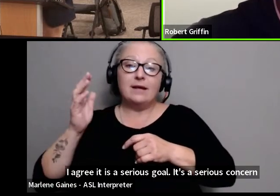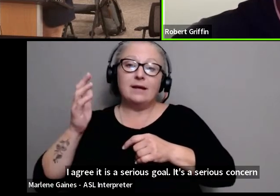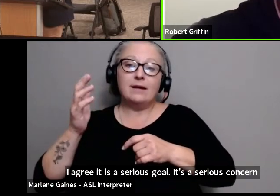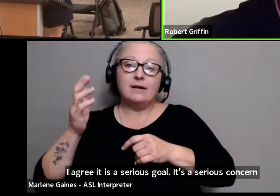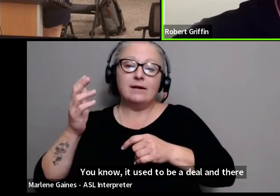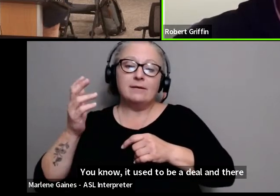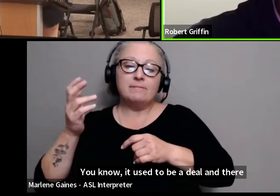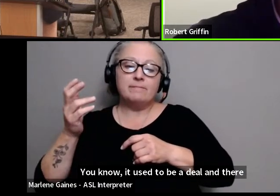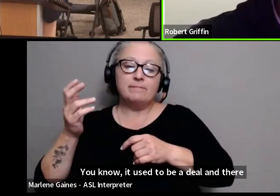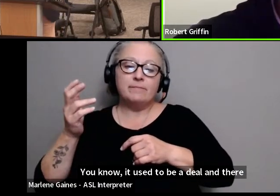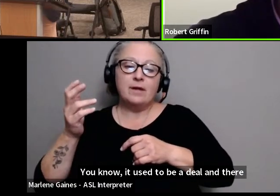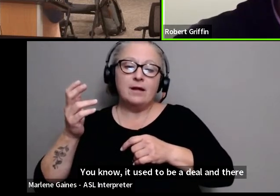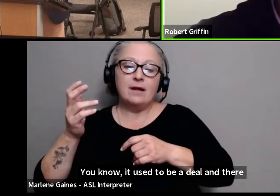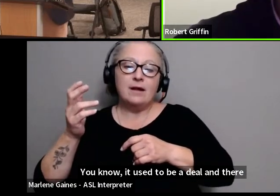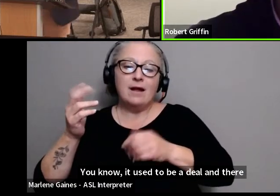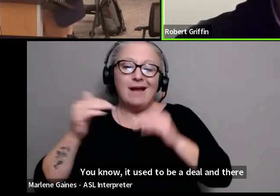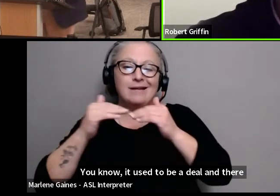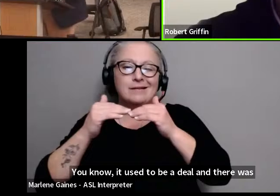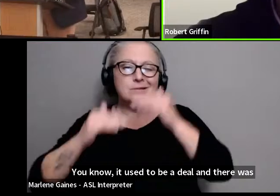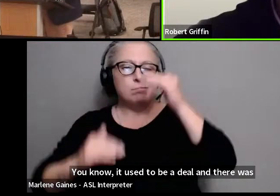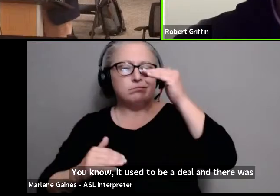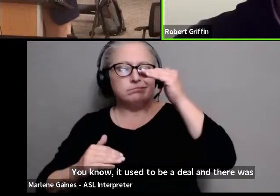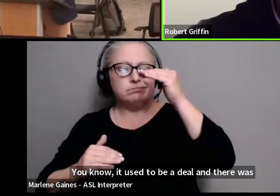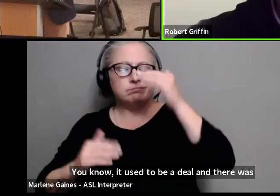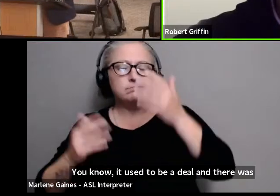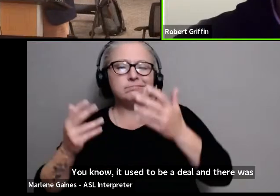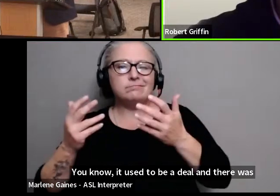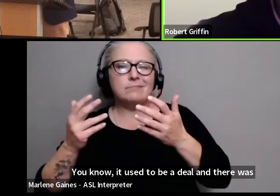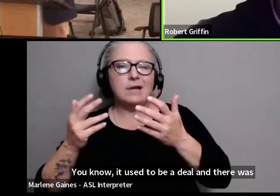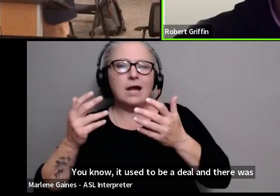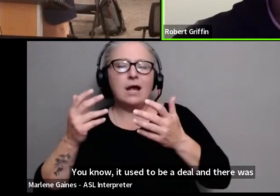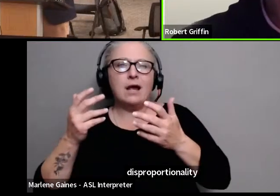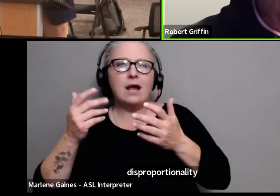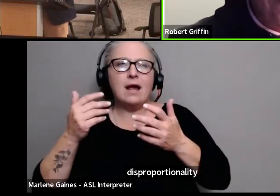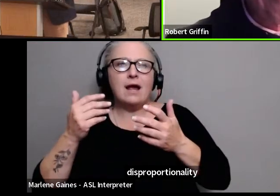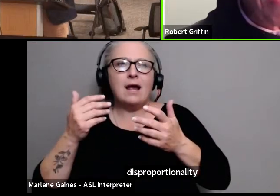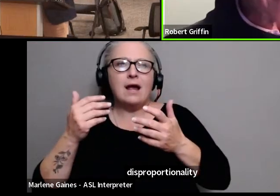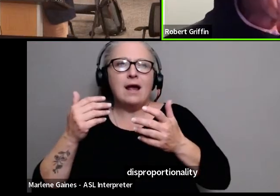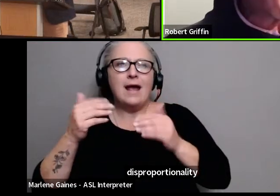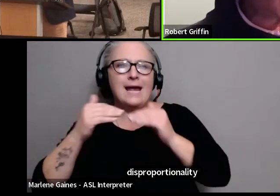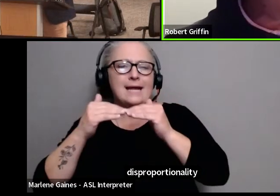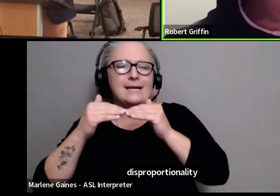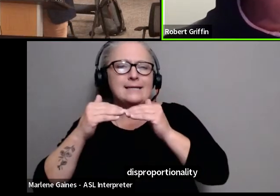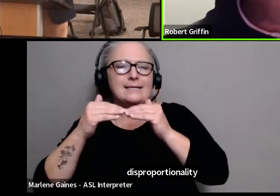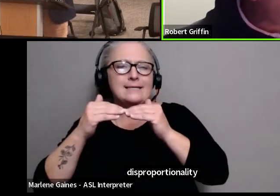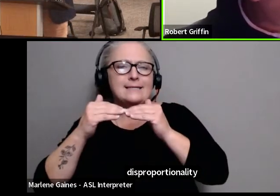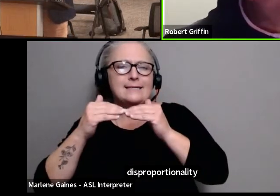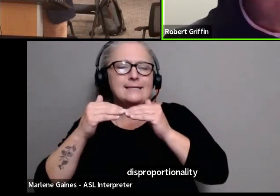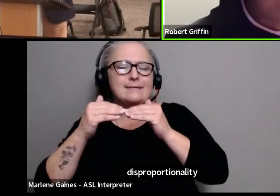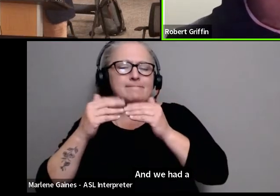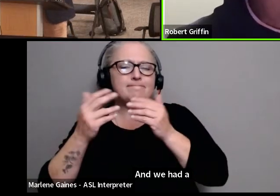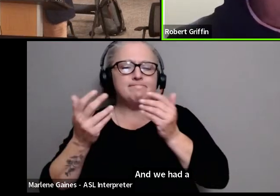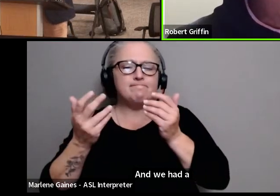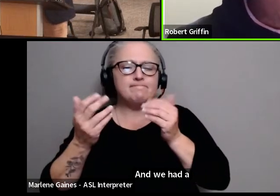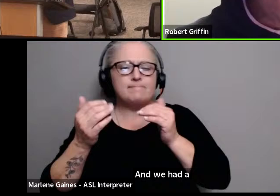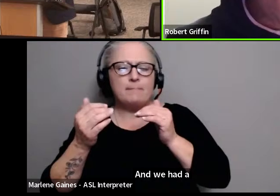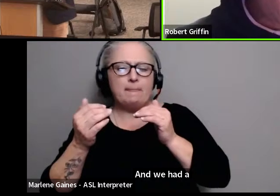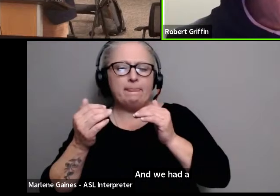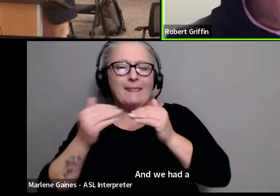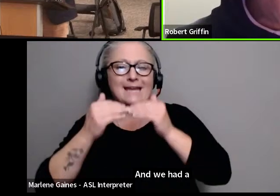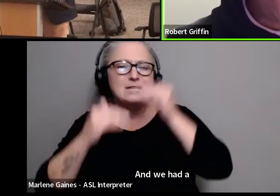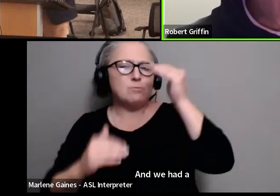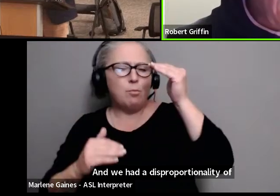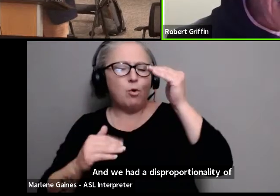was disproportionality, and we had a disproportionality of